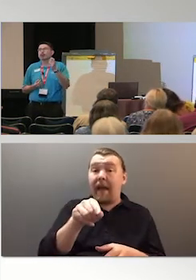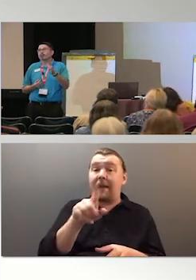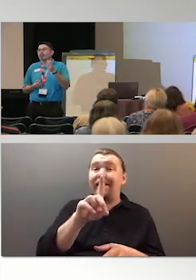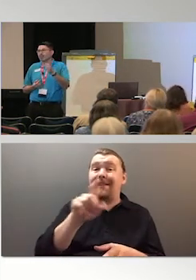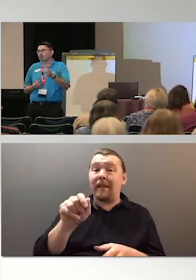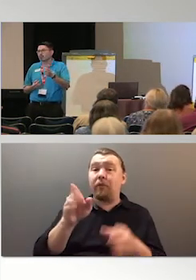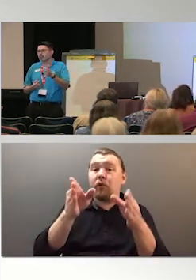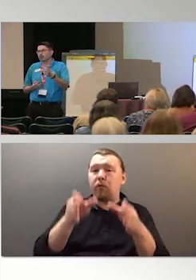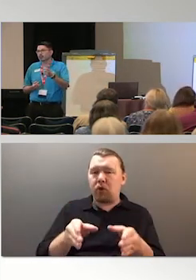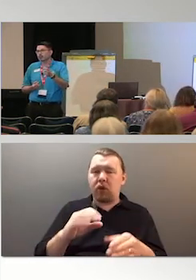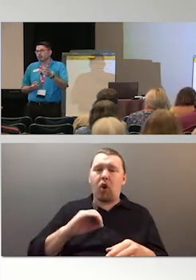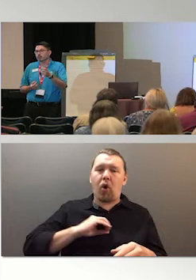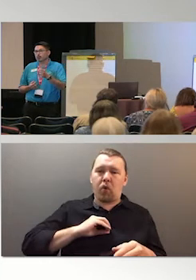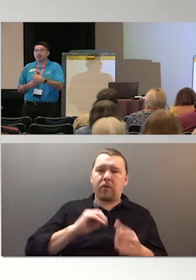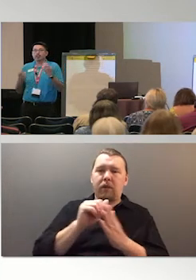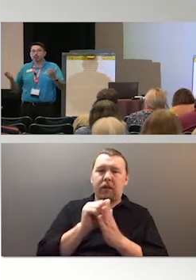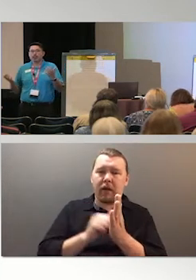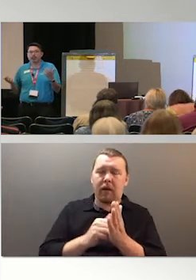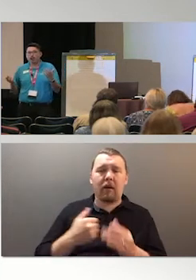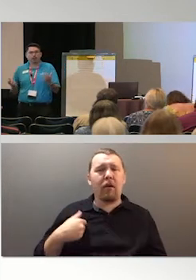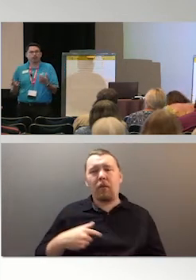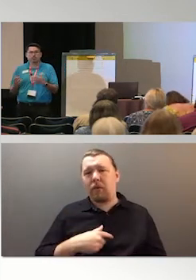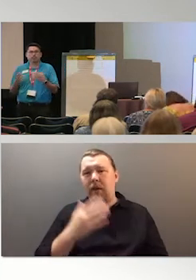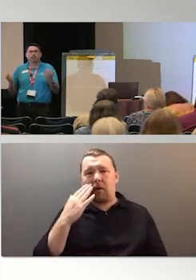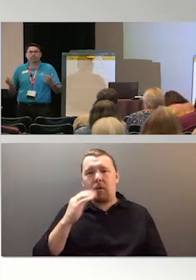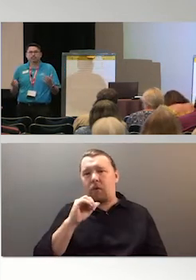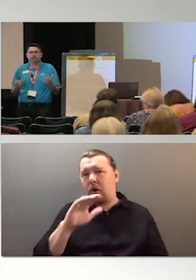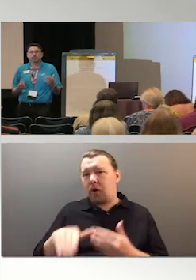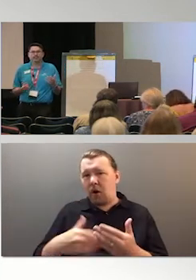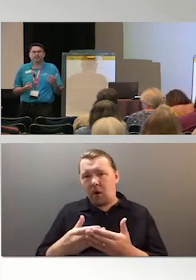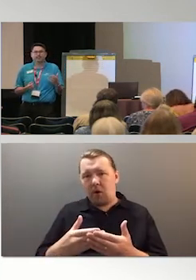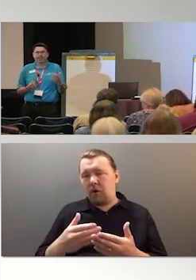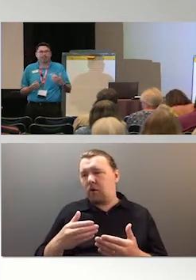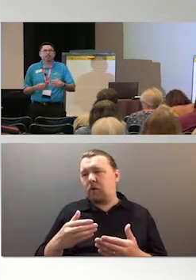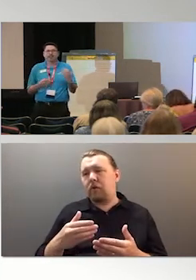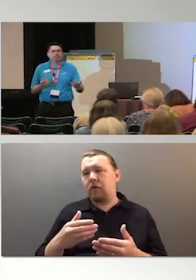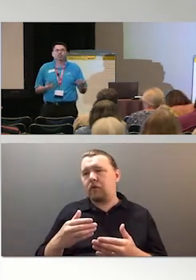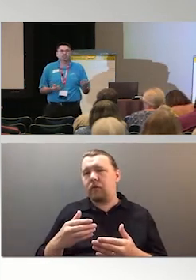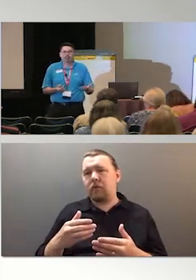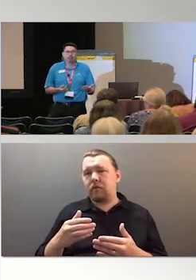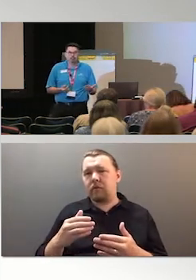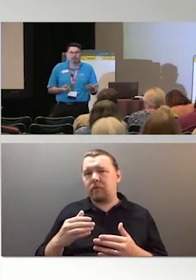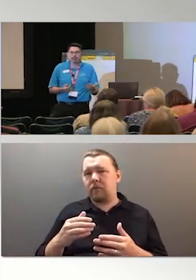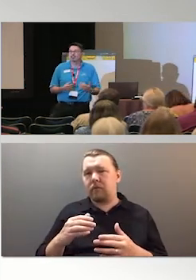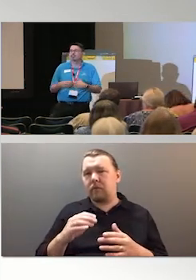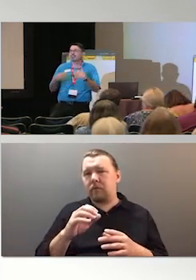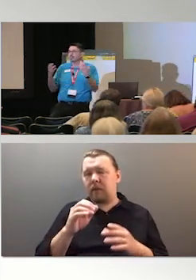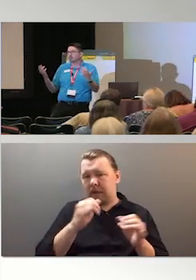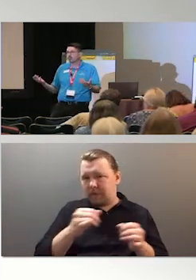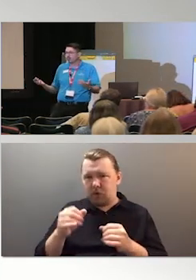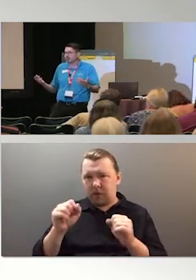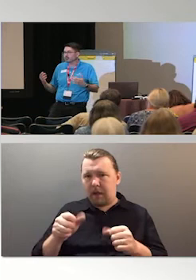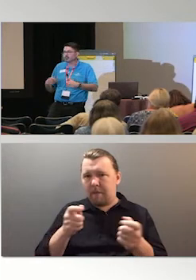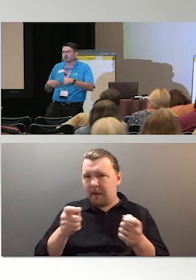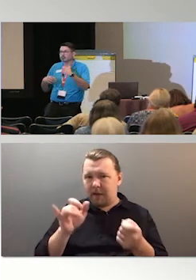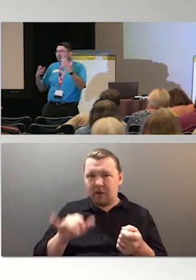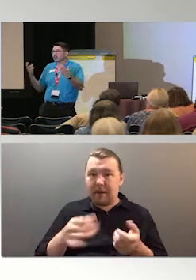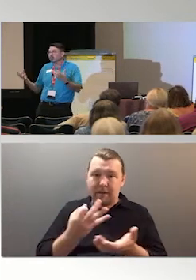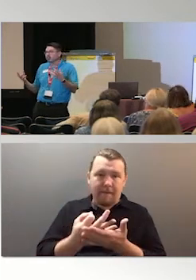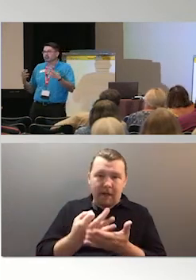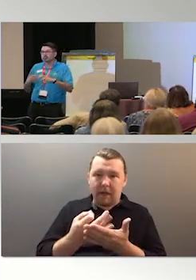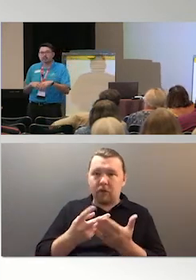owner of the ABLE account. Now we know not in all situations somebody can set up and manage their own ABLE account. It is a financial product. There's